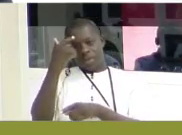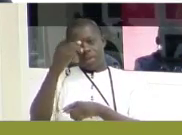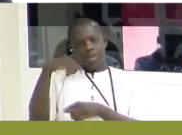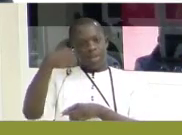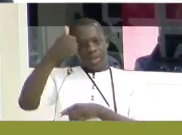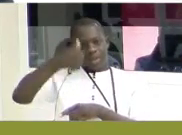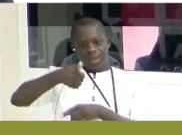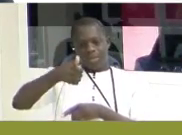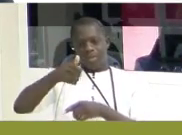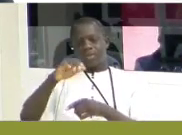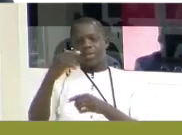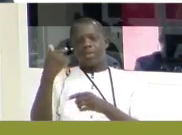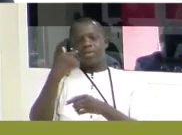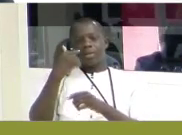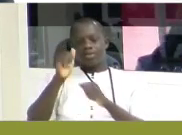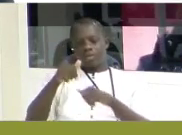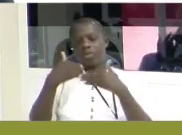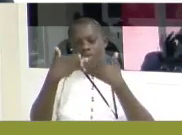when I was informed.